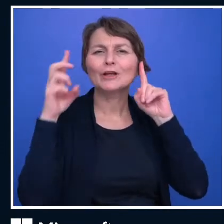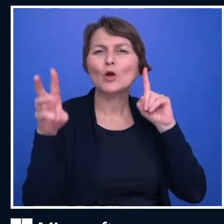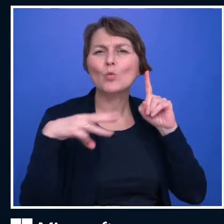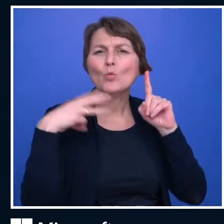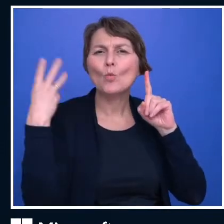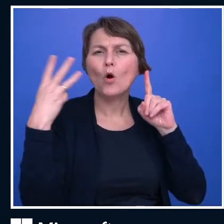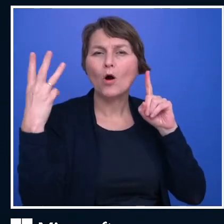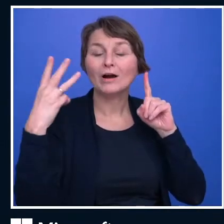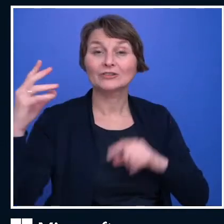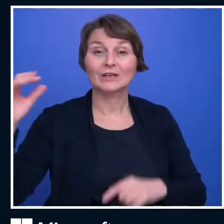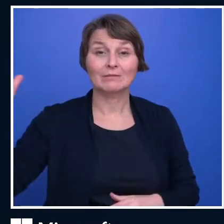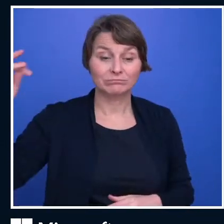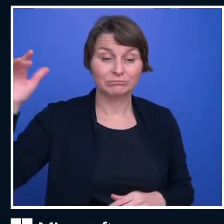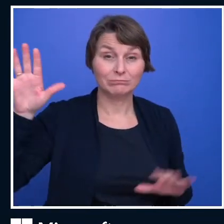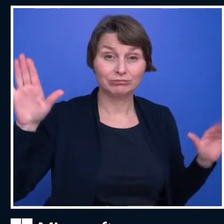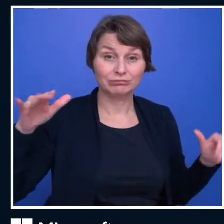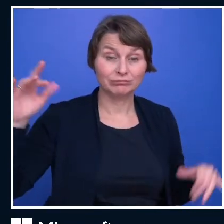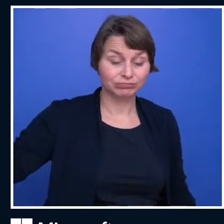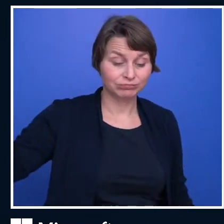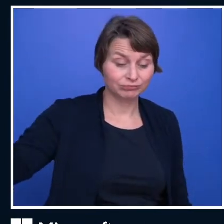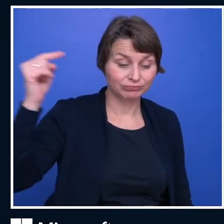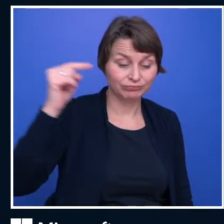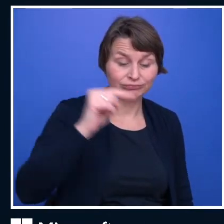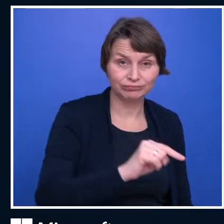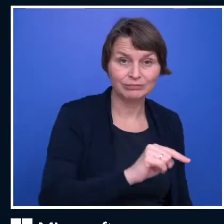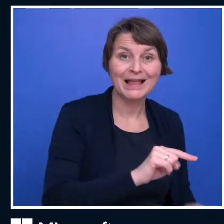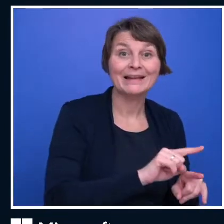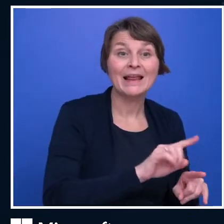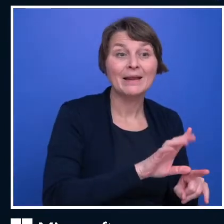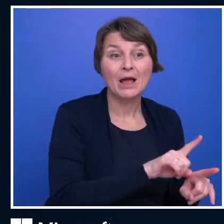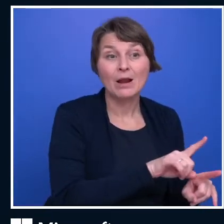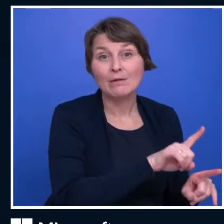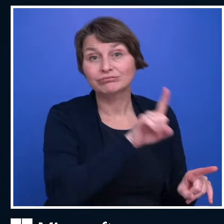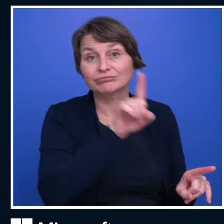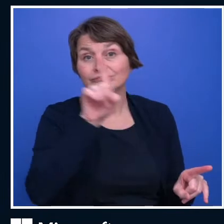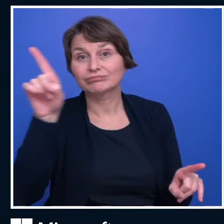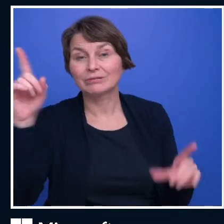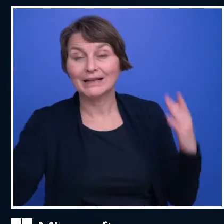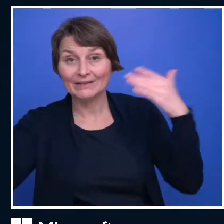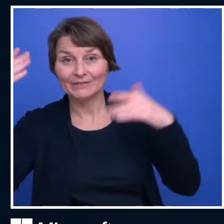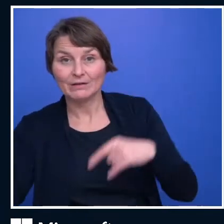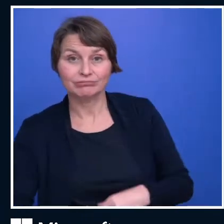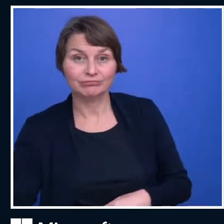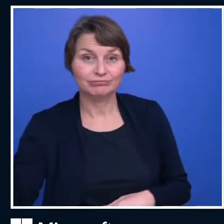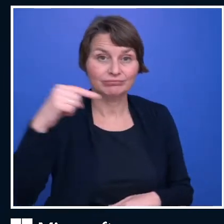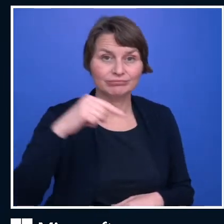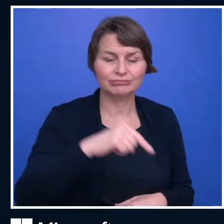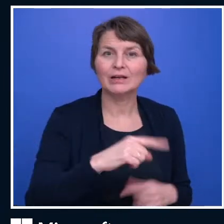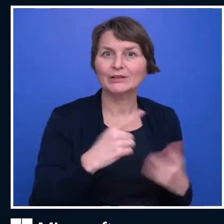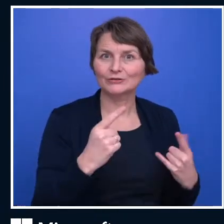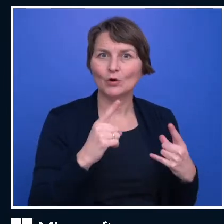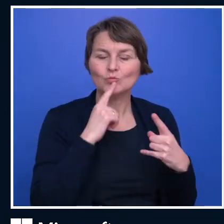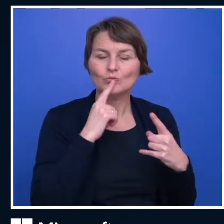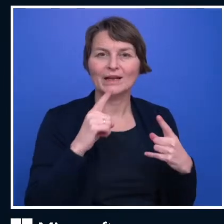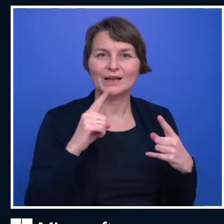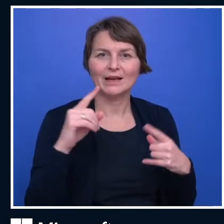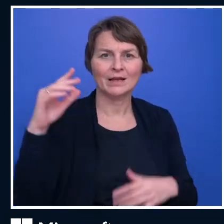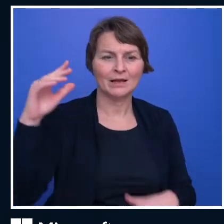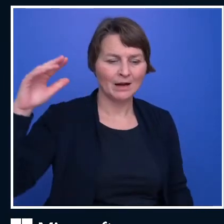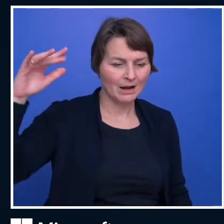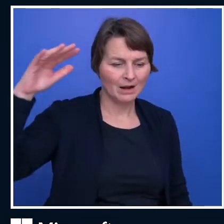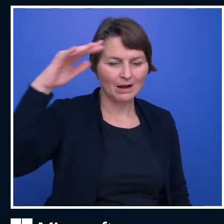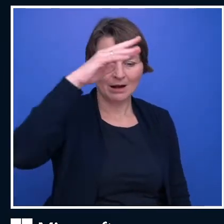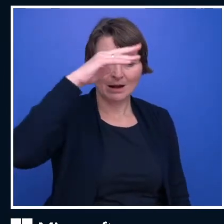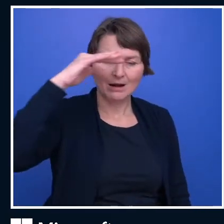out in the morning and then return there in the evening. And it has gotten to the point where there's practically a crow strutting around on like every single